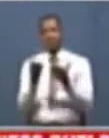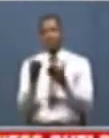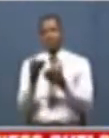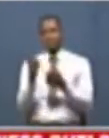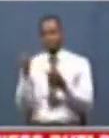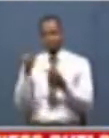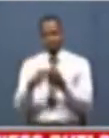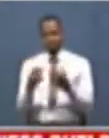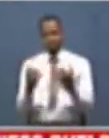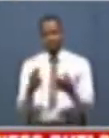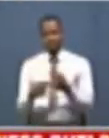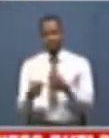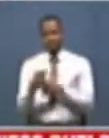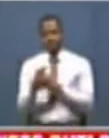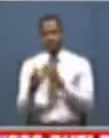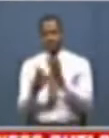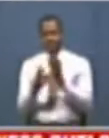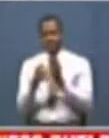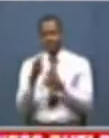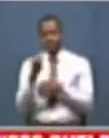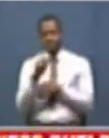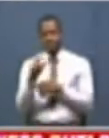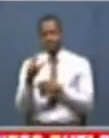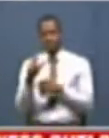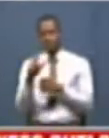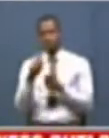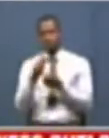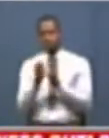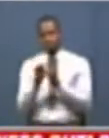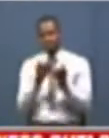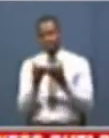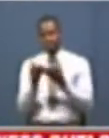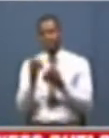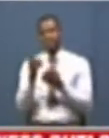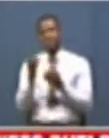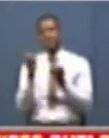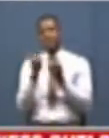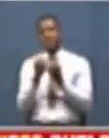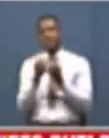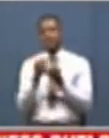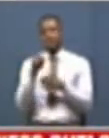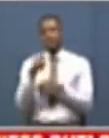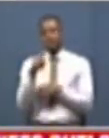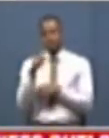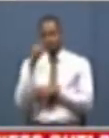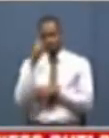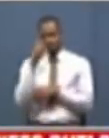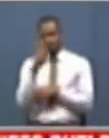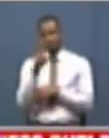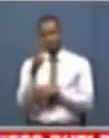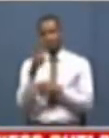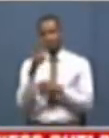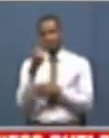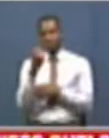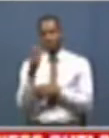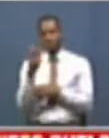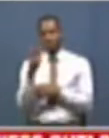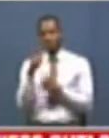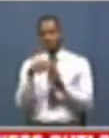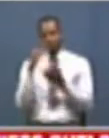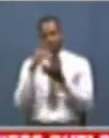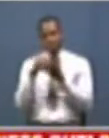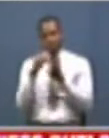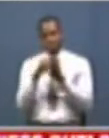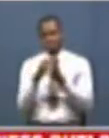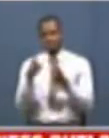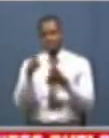today, the digital and mobile revolution have brought to the fore the need for the BoG to monitor and